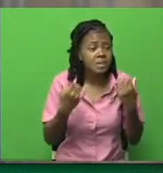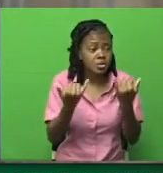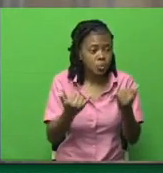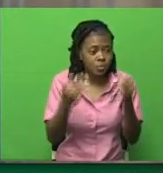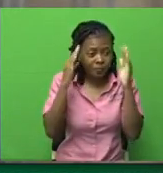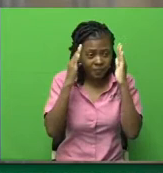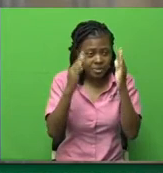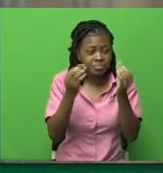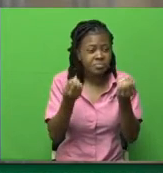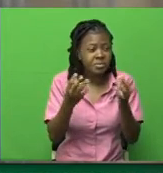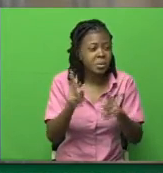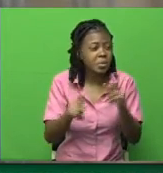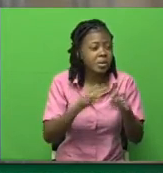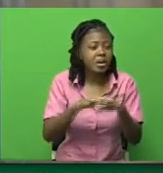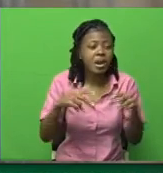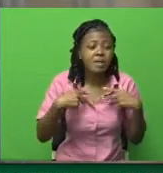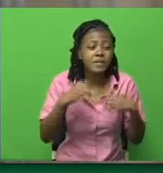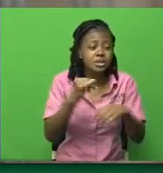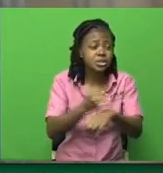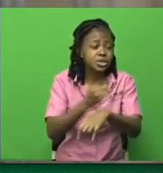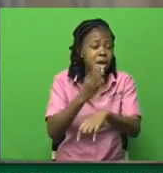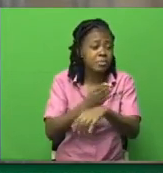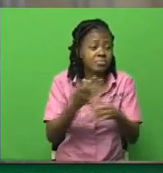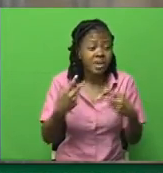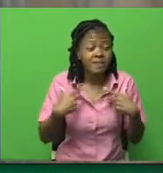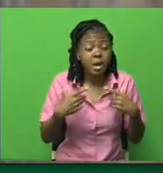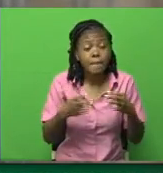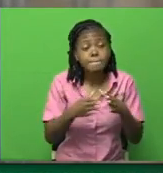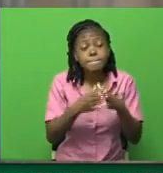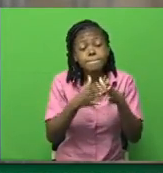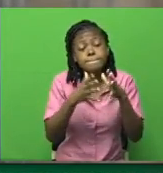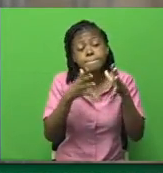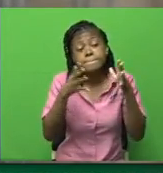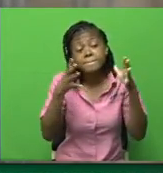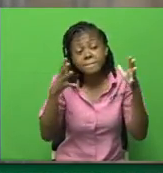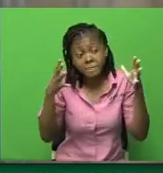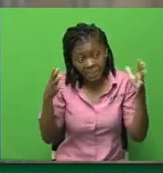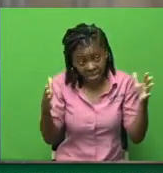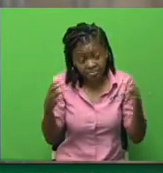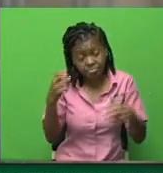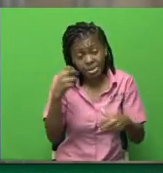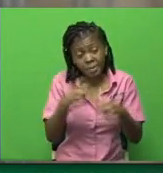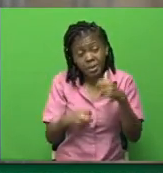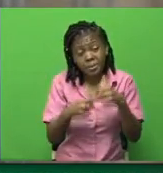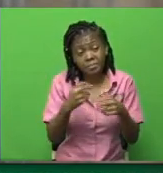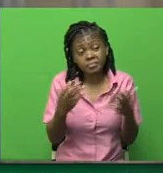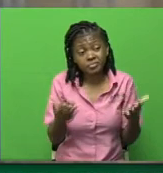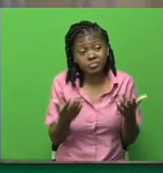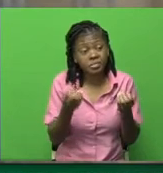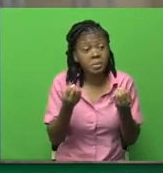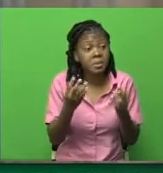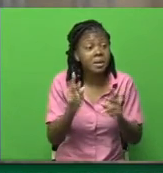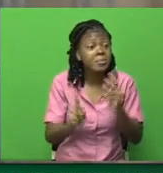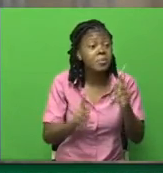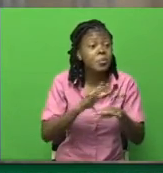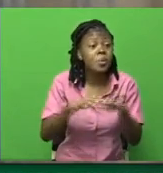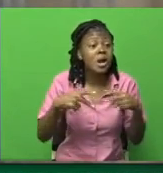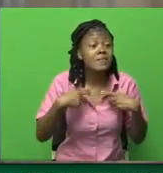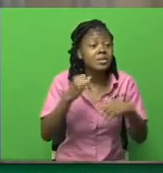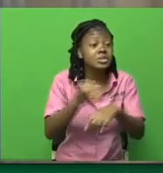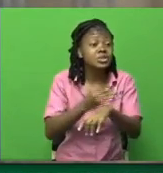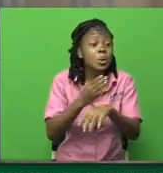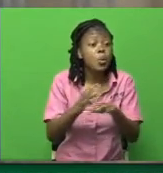remains a significant query about actual employment and underemployment in TNT